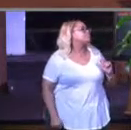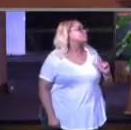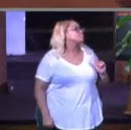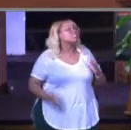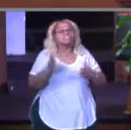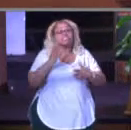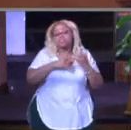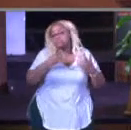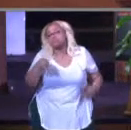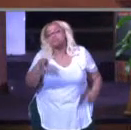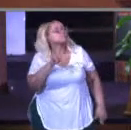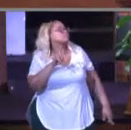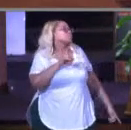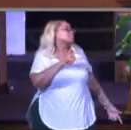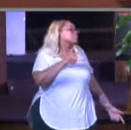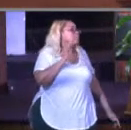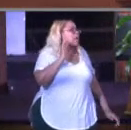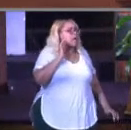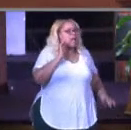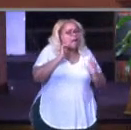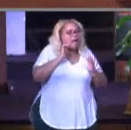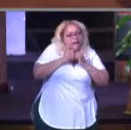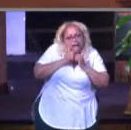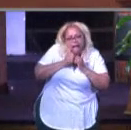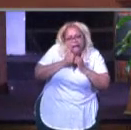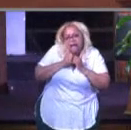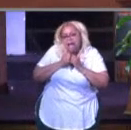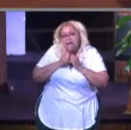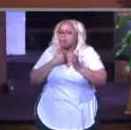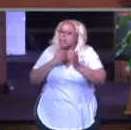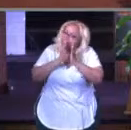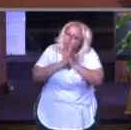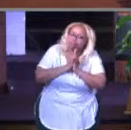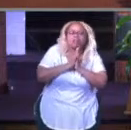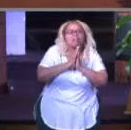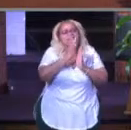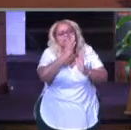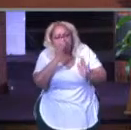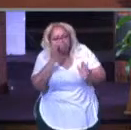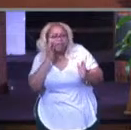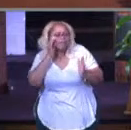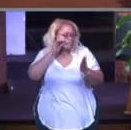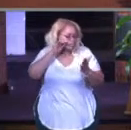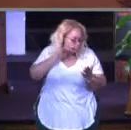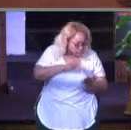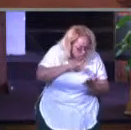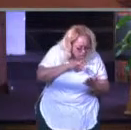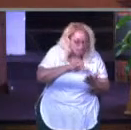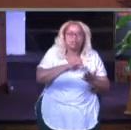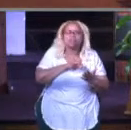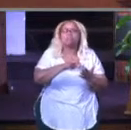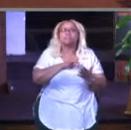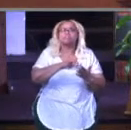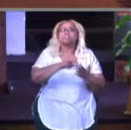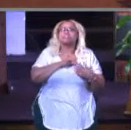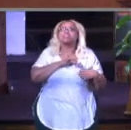So some folks say, I don't know how to get it. I pray and I fast and study my Bible.